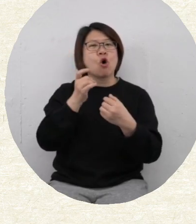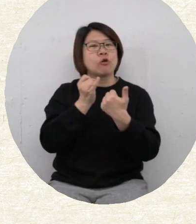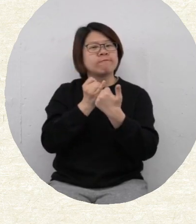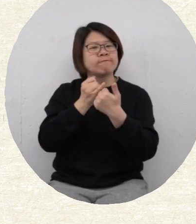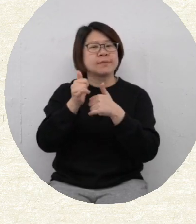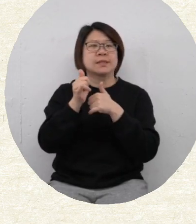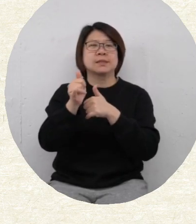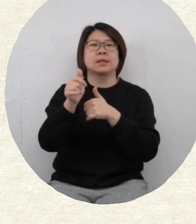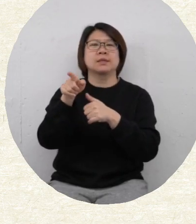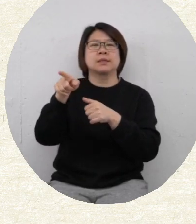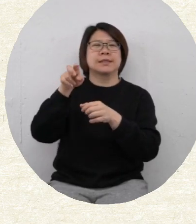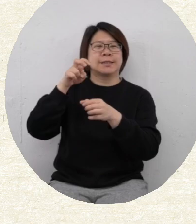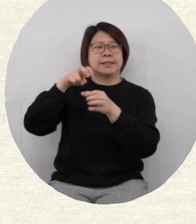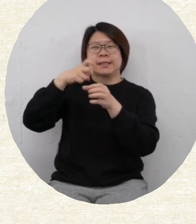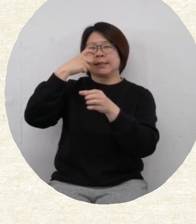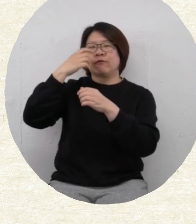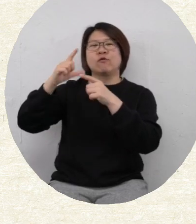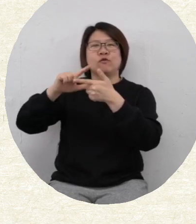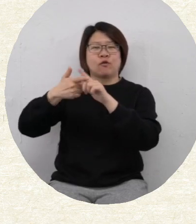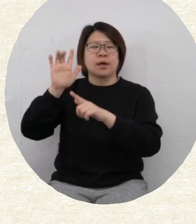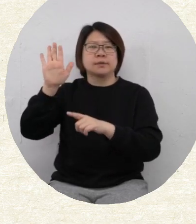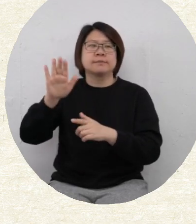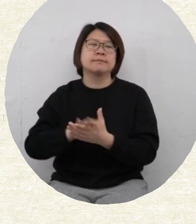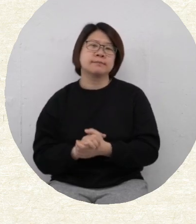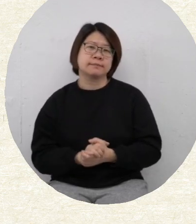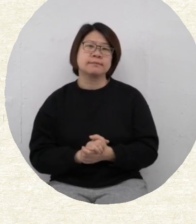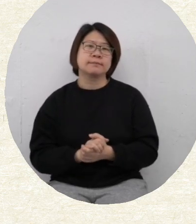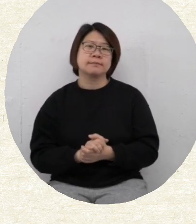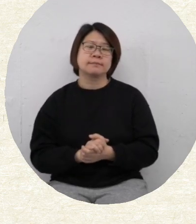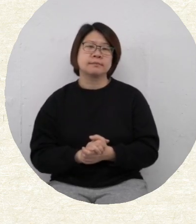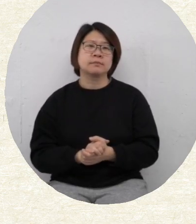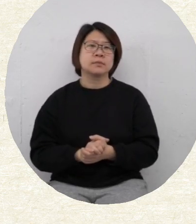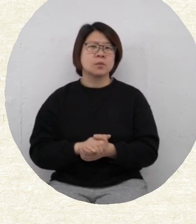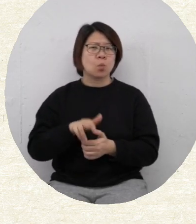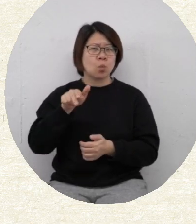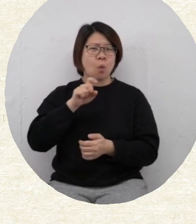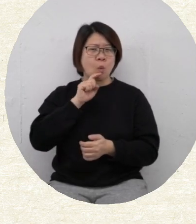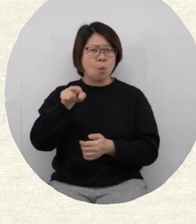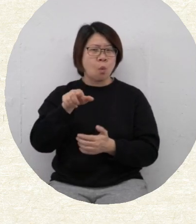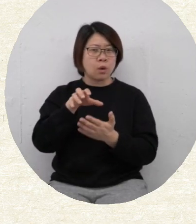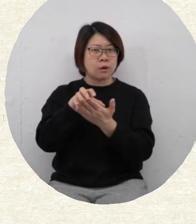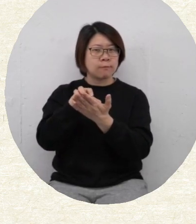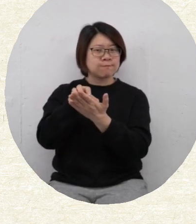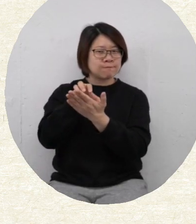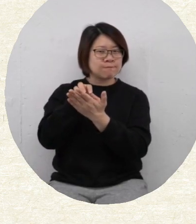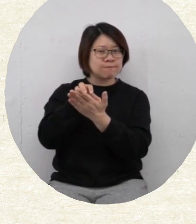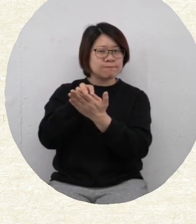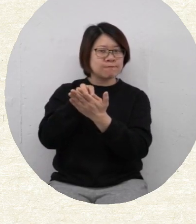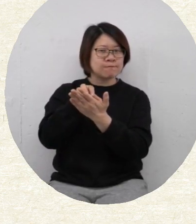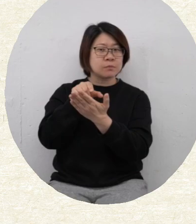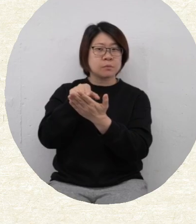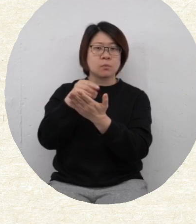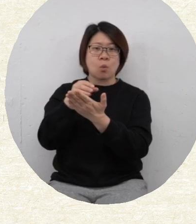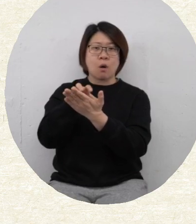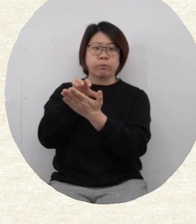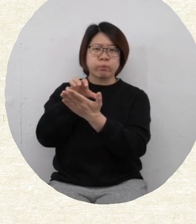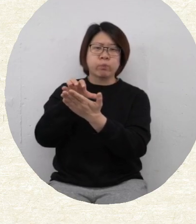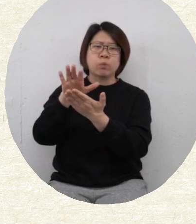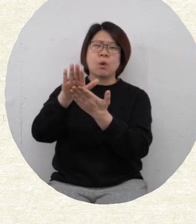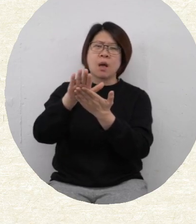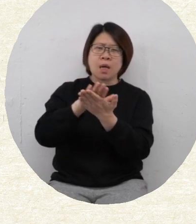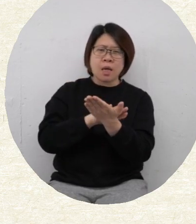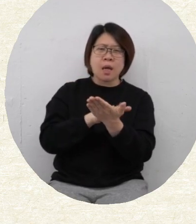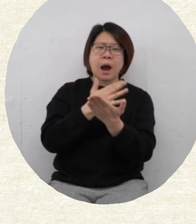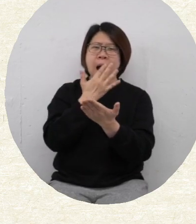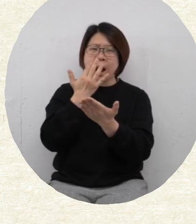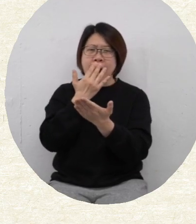light gradation. So my goal is to try to depict it in a way that I understand